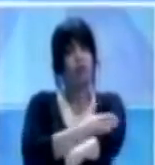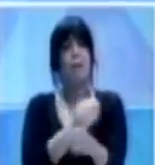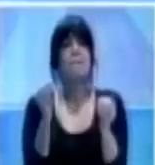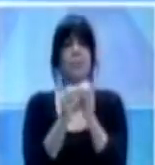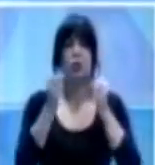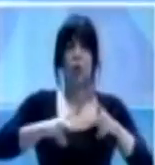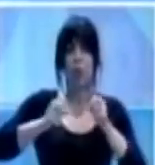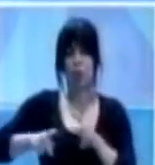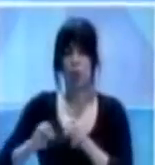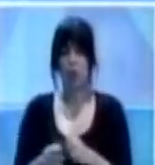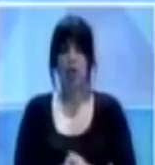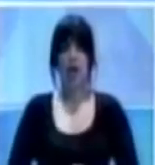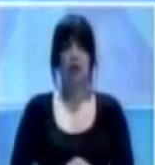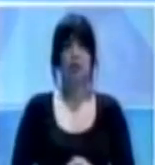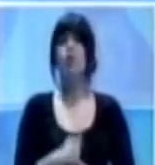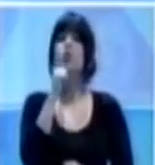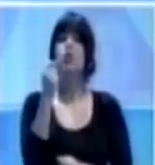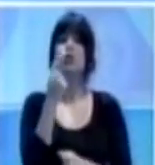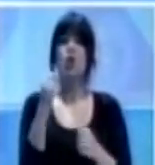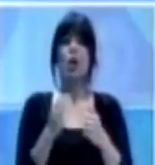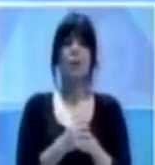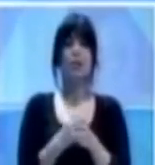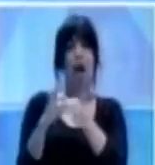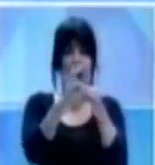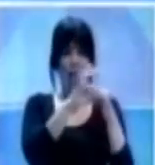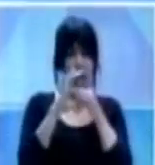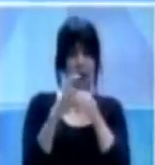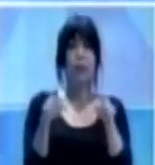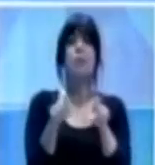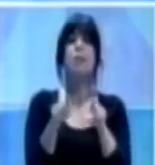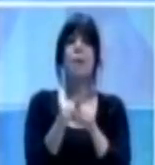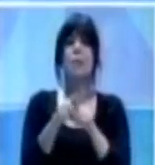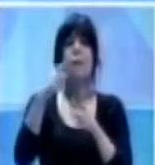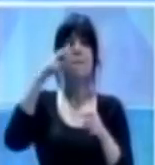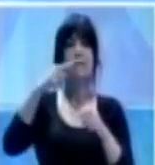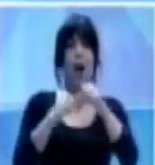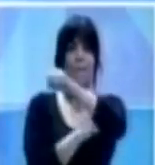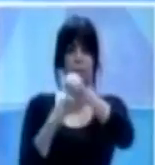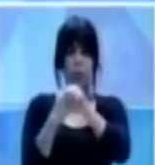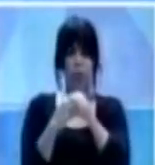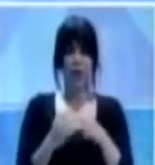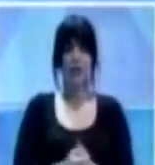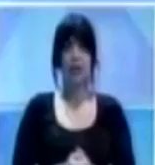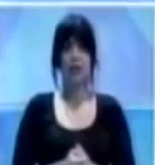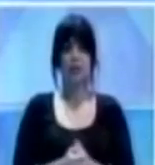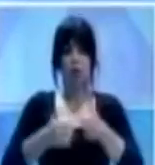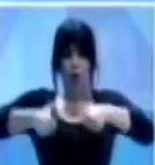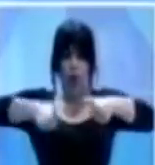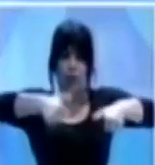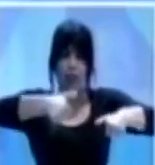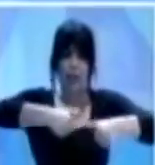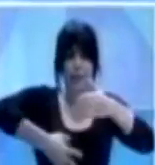than proclamations, to not only create alliances, but also to build bridges, to seek consensus and implement